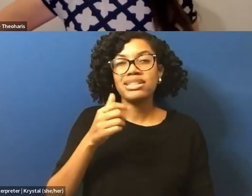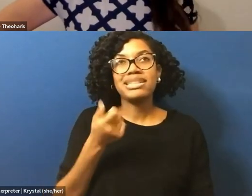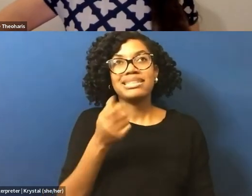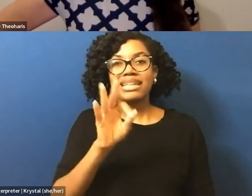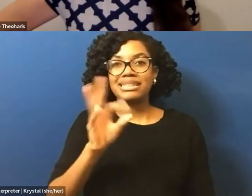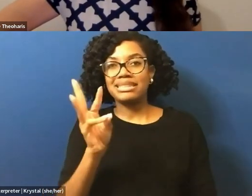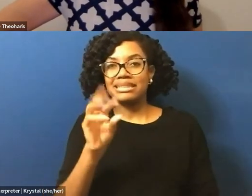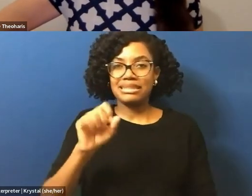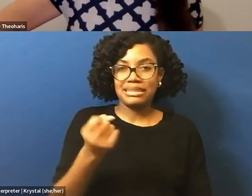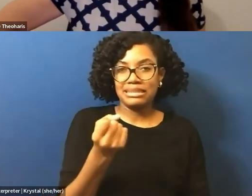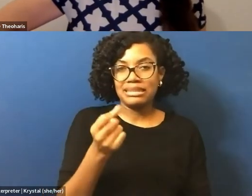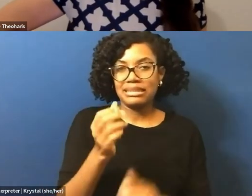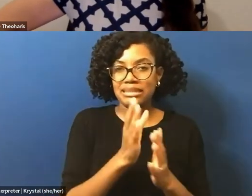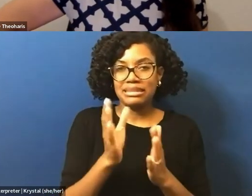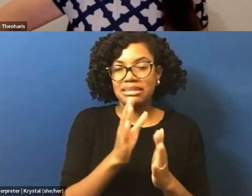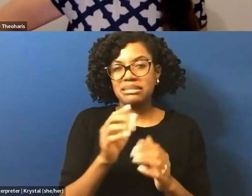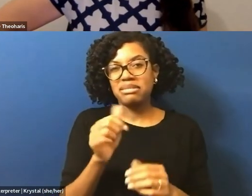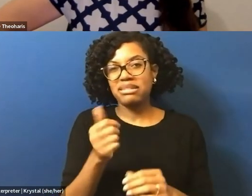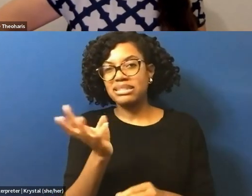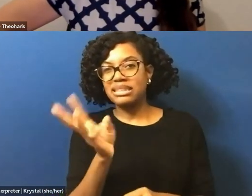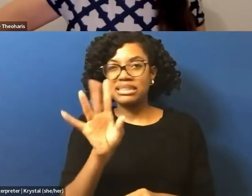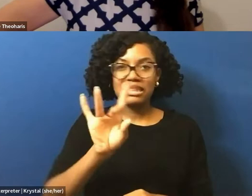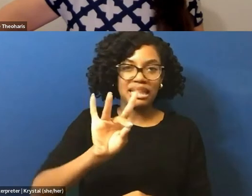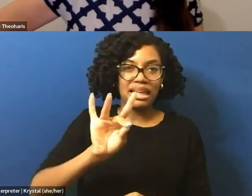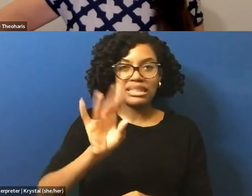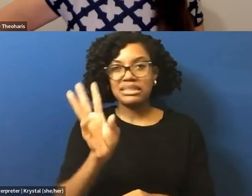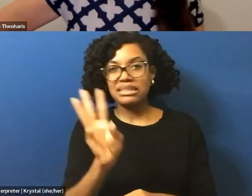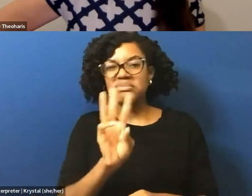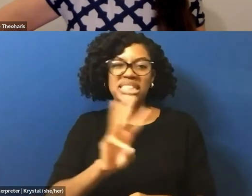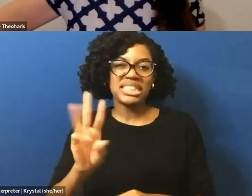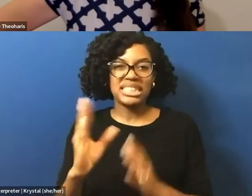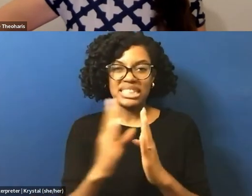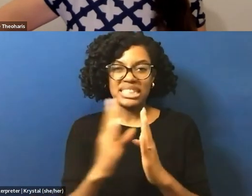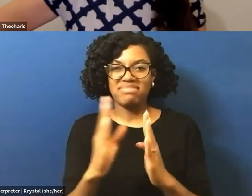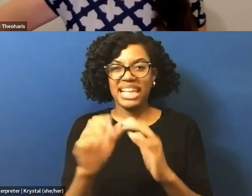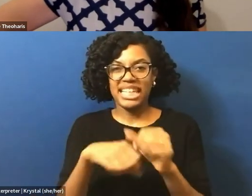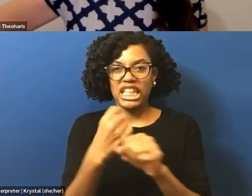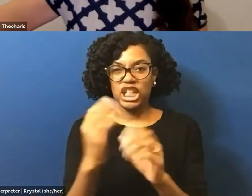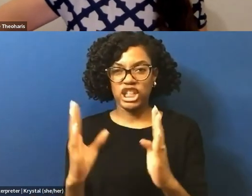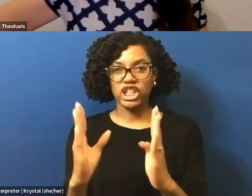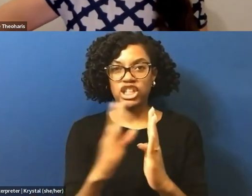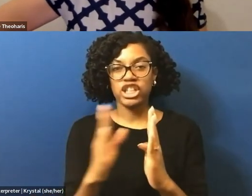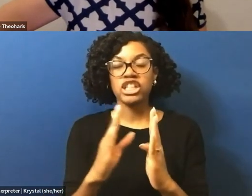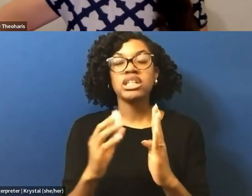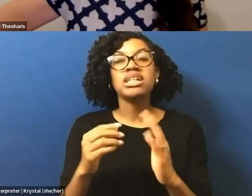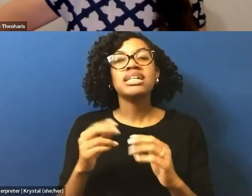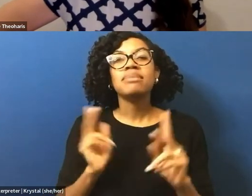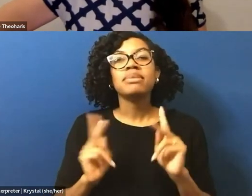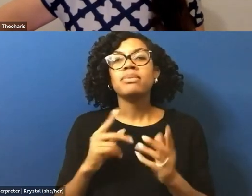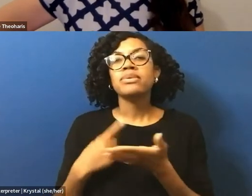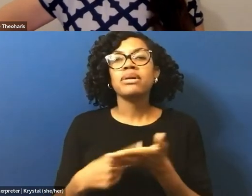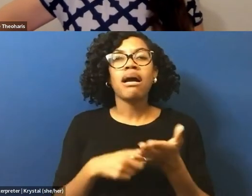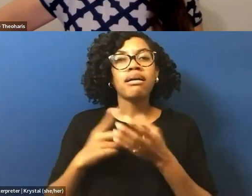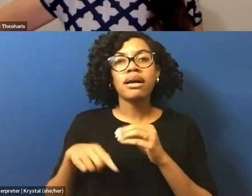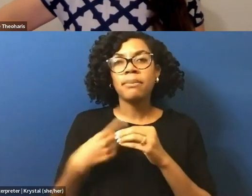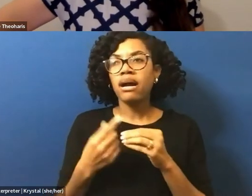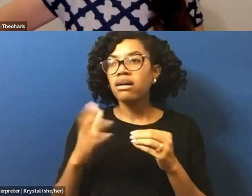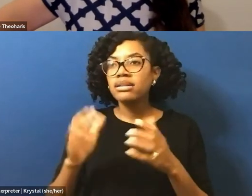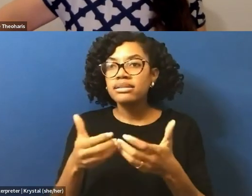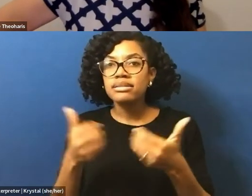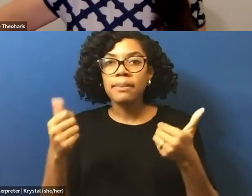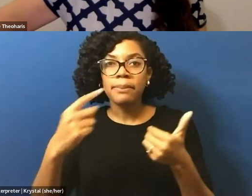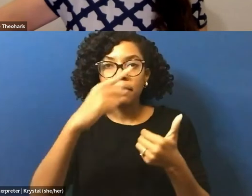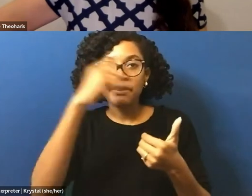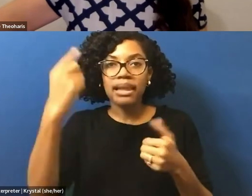about 66 and 68, where people were trying to think about forming separate Black political parties, separate Black